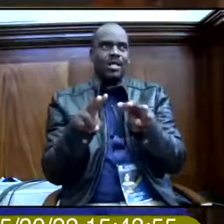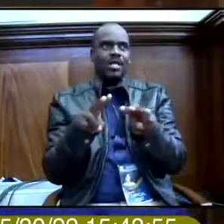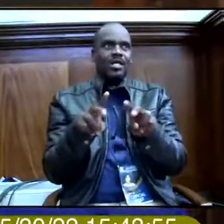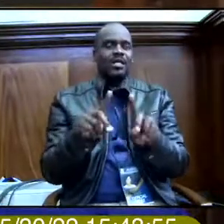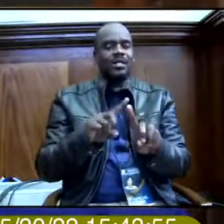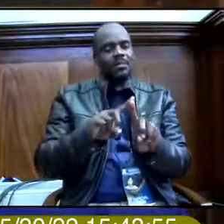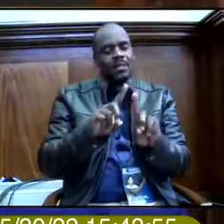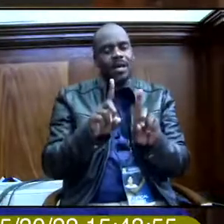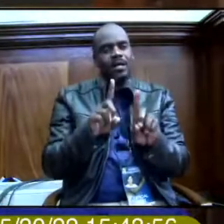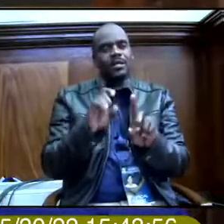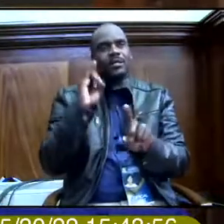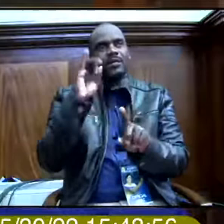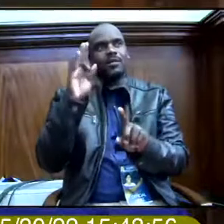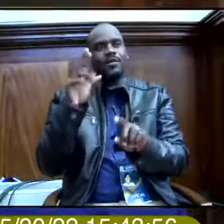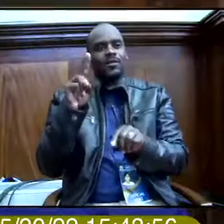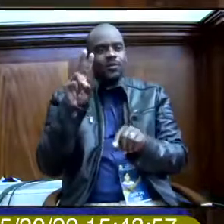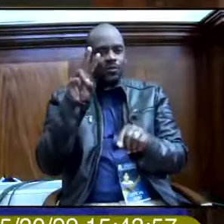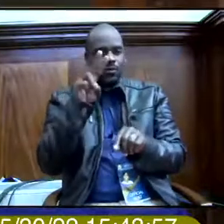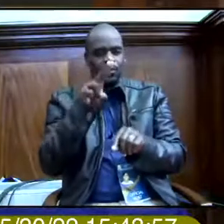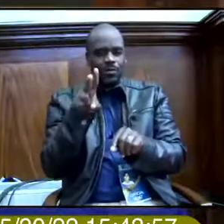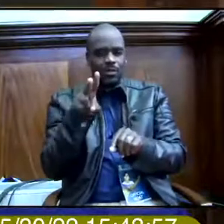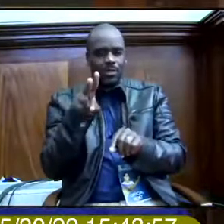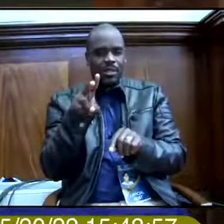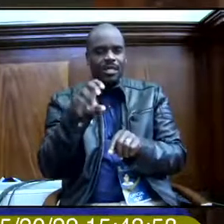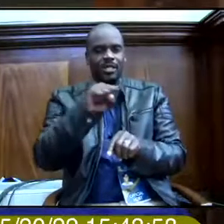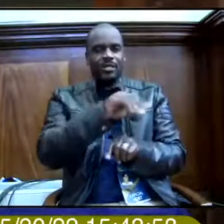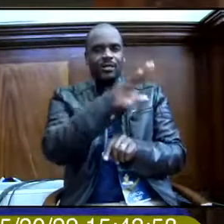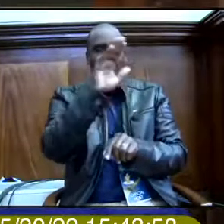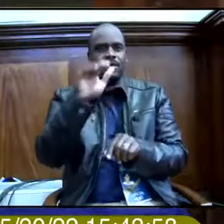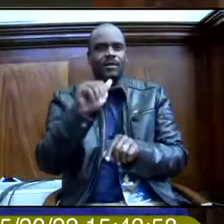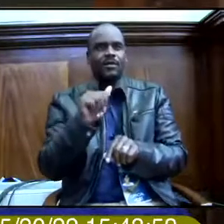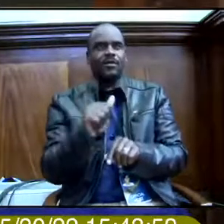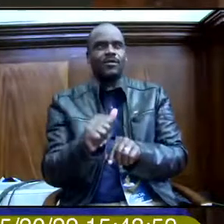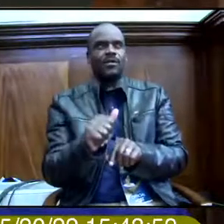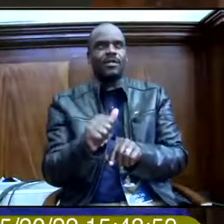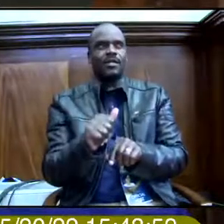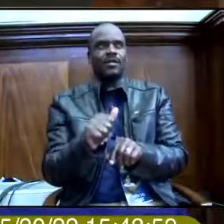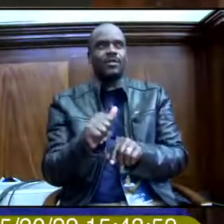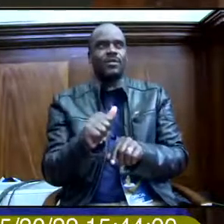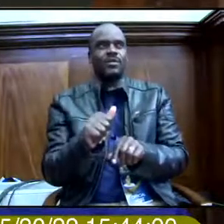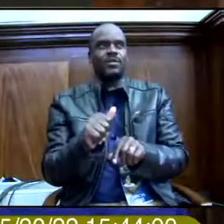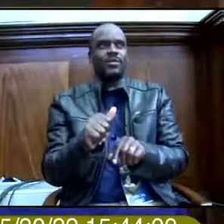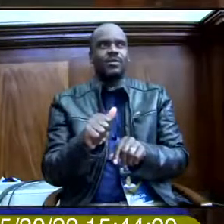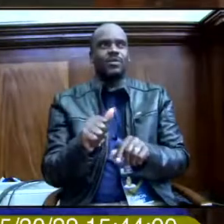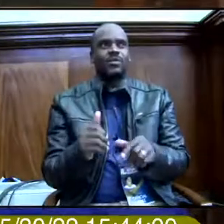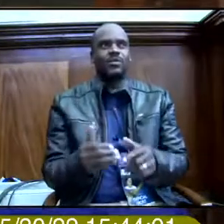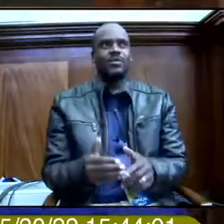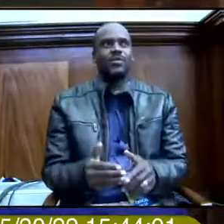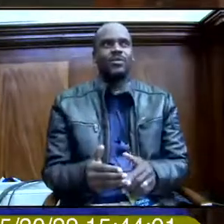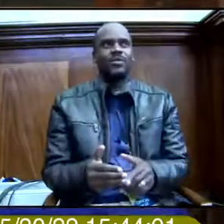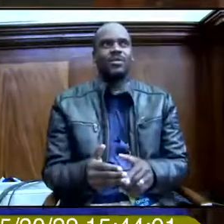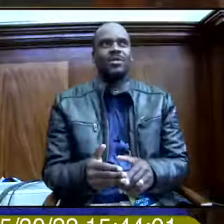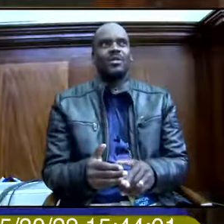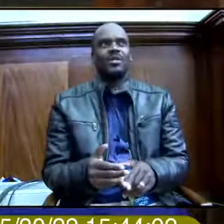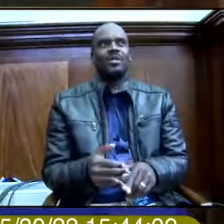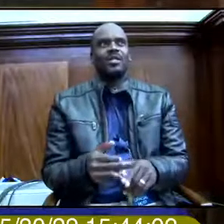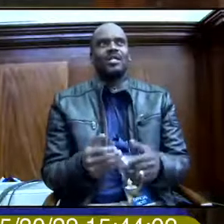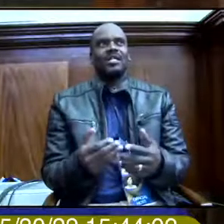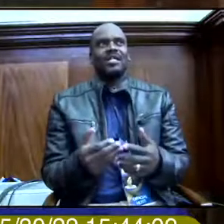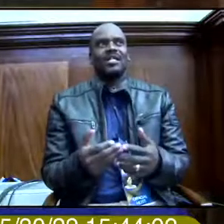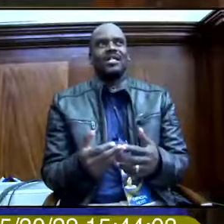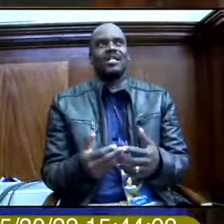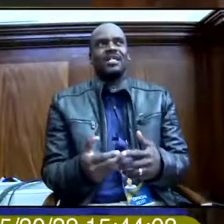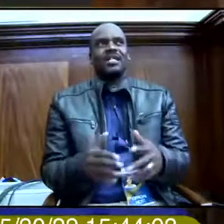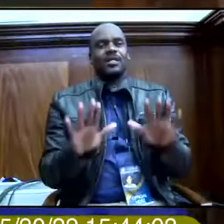you check you find that the south african people if the company employ 10 people three are south african seven are